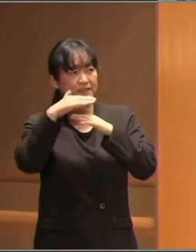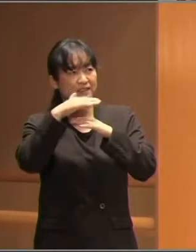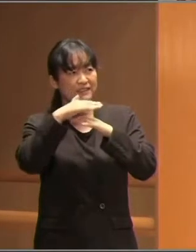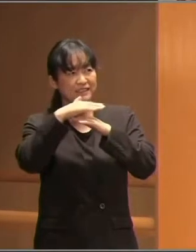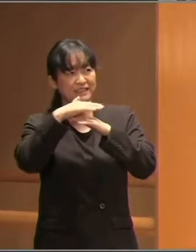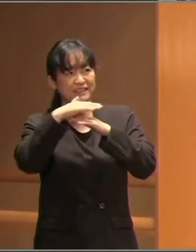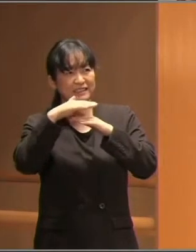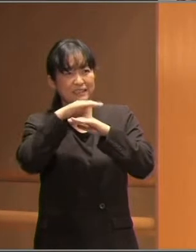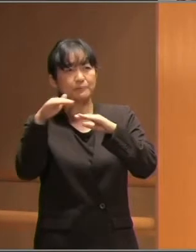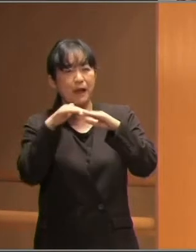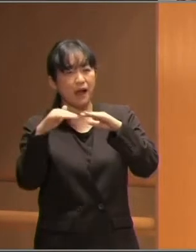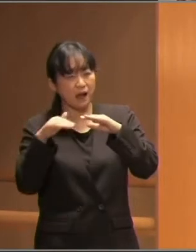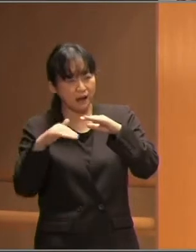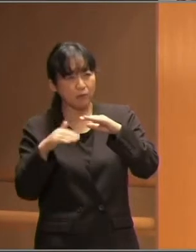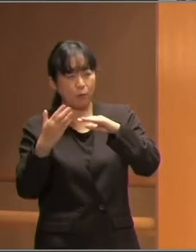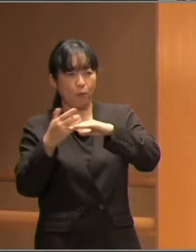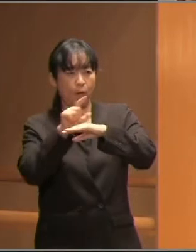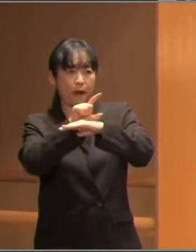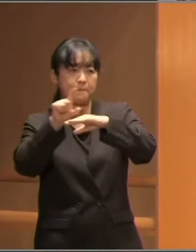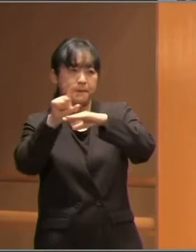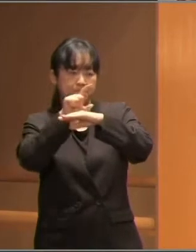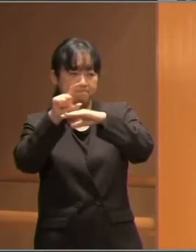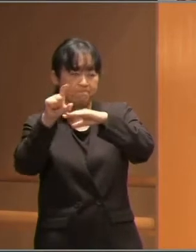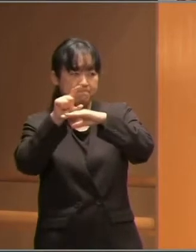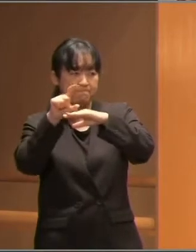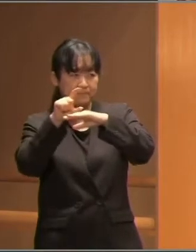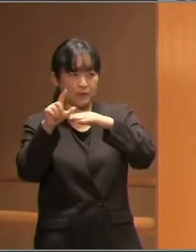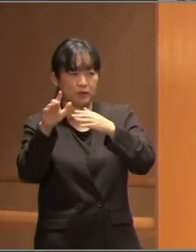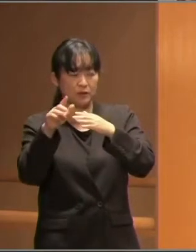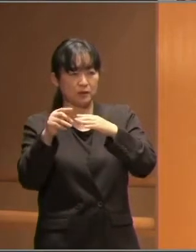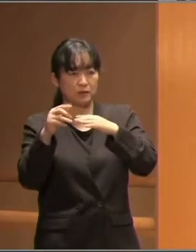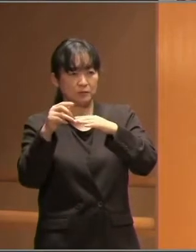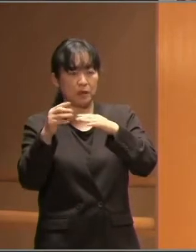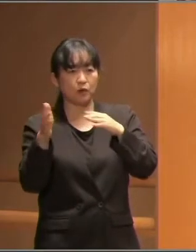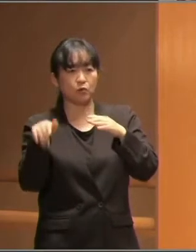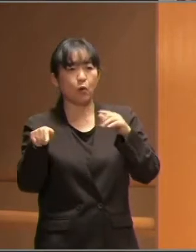11. The interface